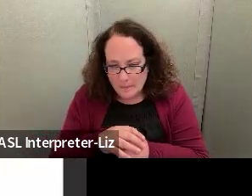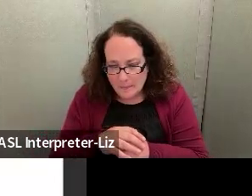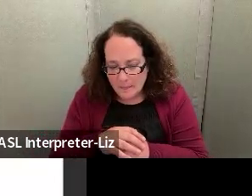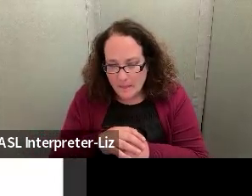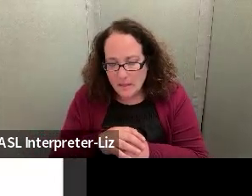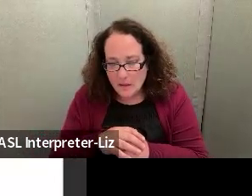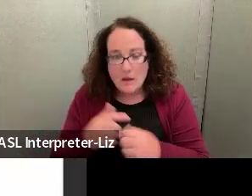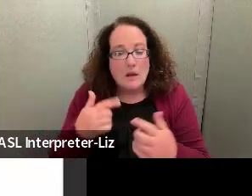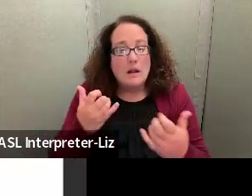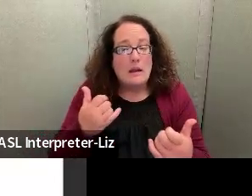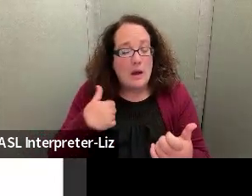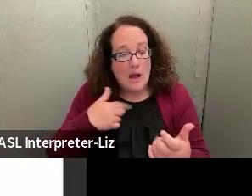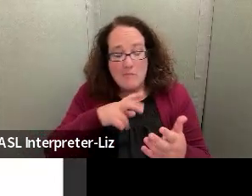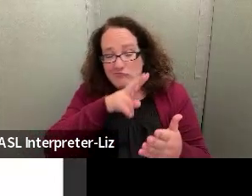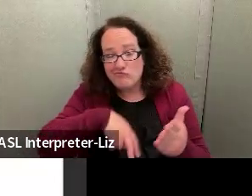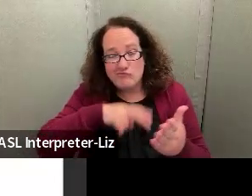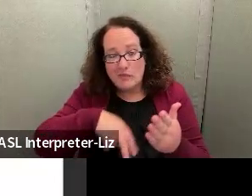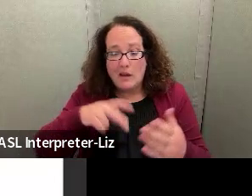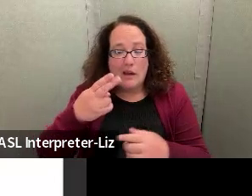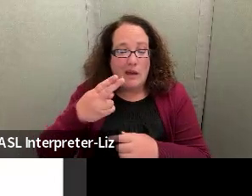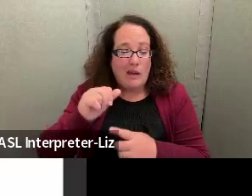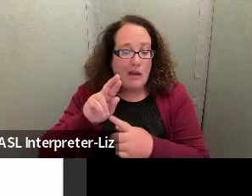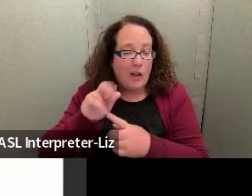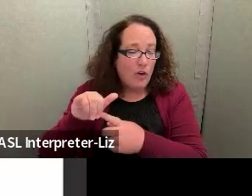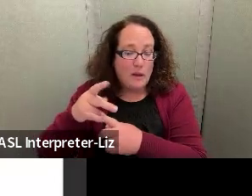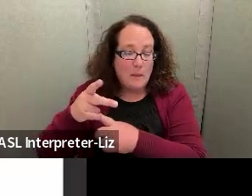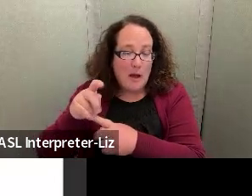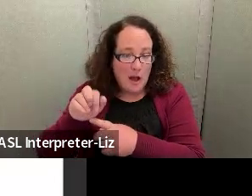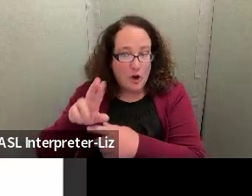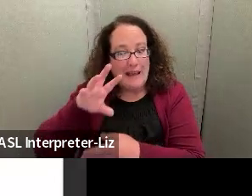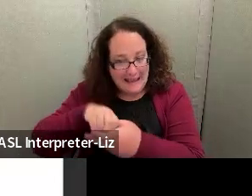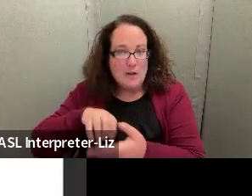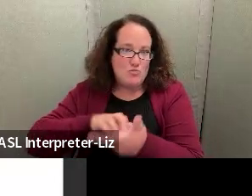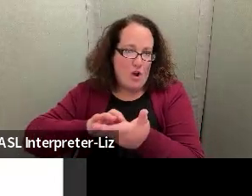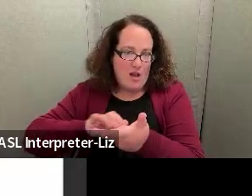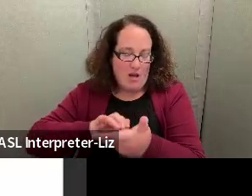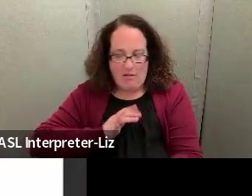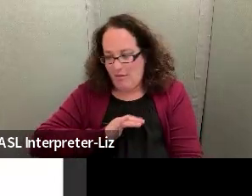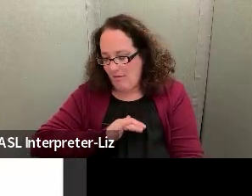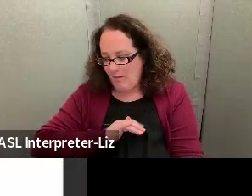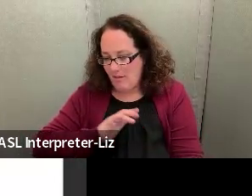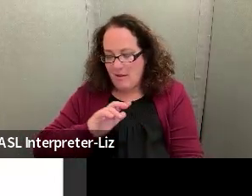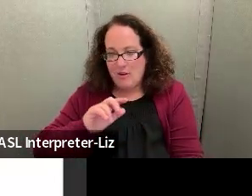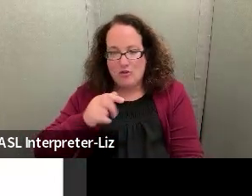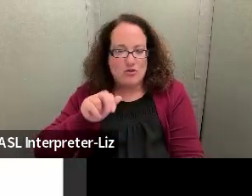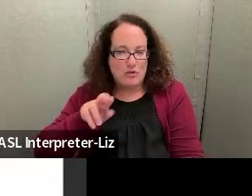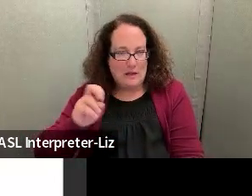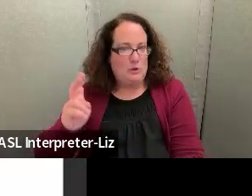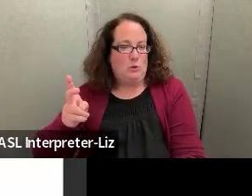And I am now reading Harry Potter and the Sorcerer's Stone in Braille. That's awesome. Grade 2, so like,